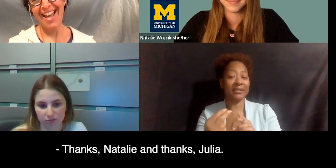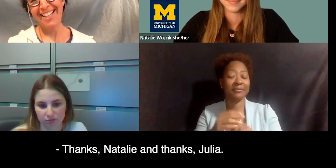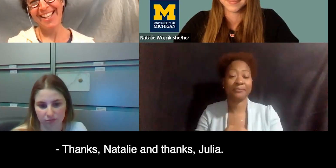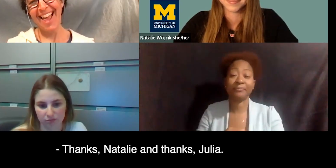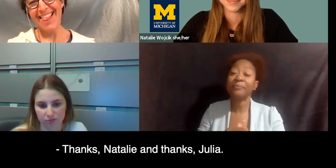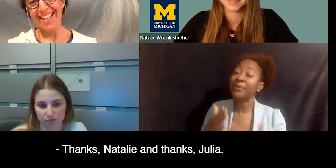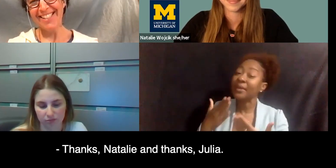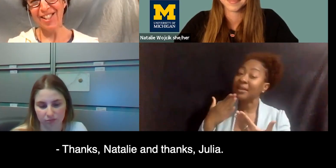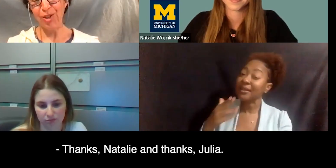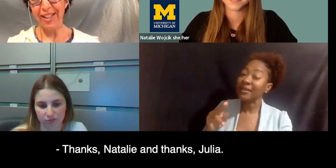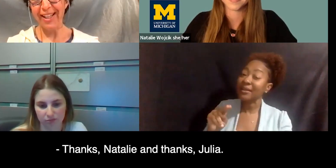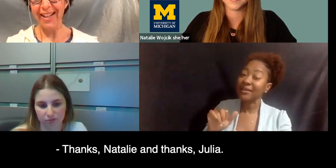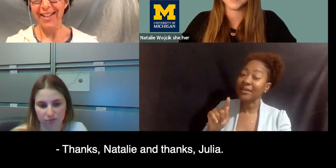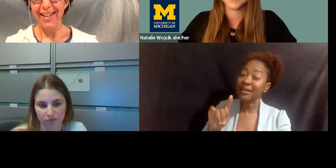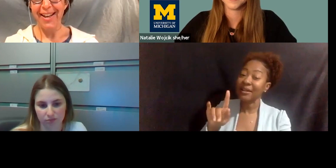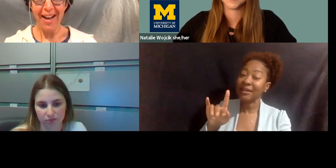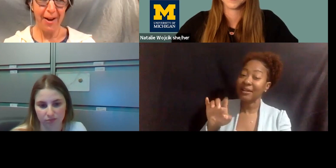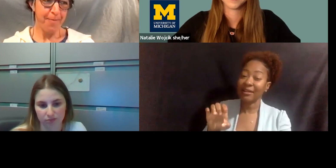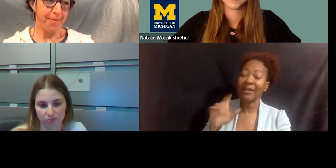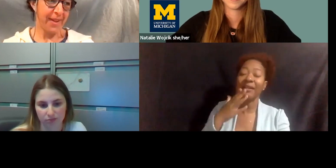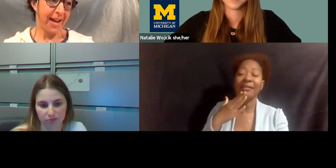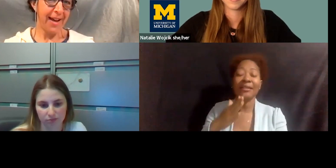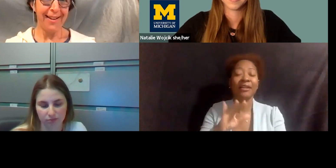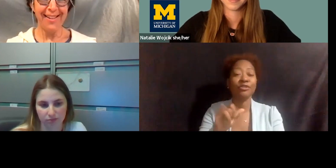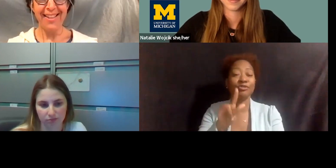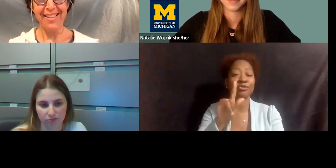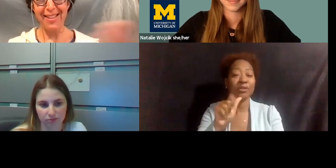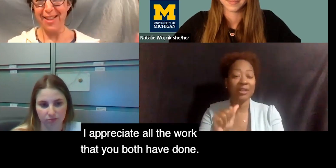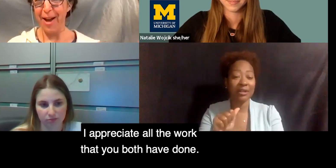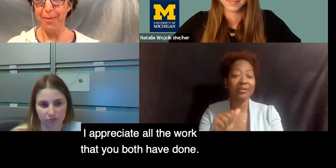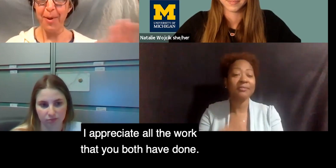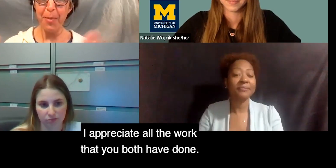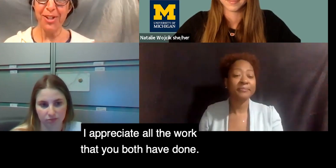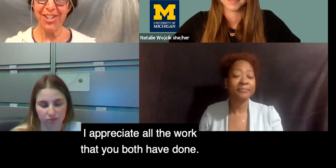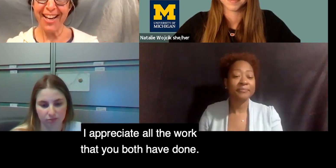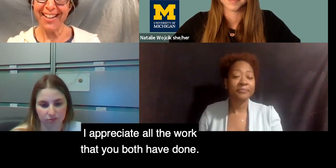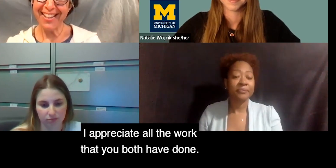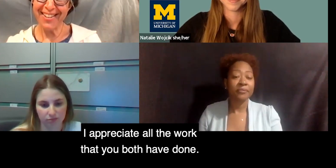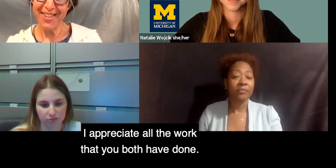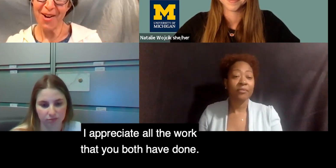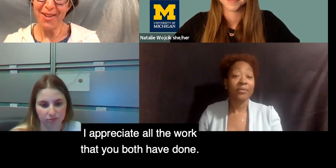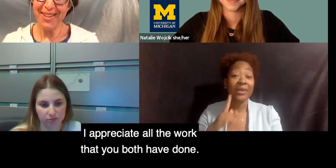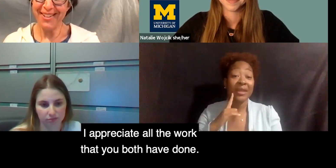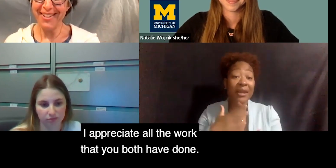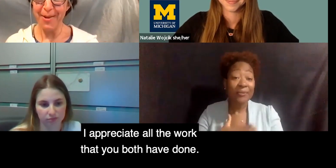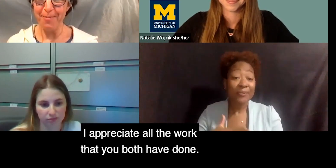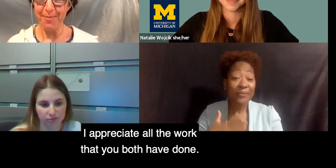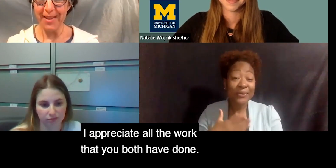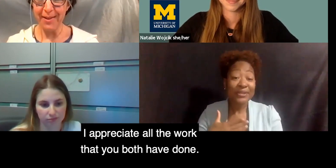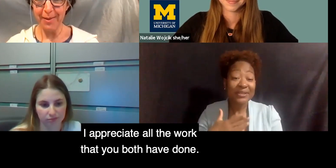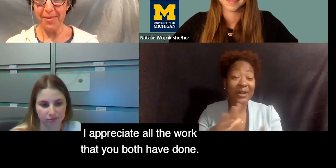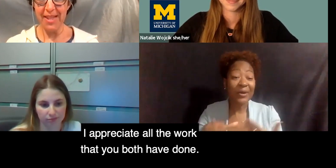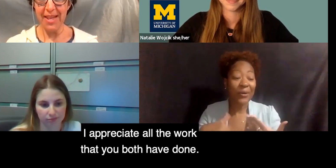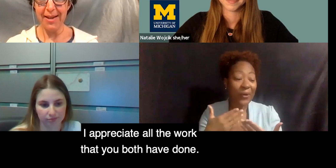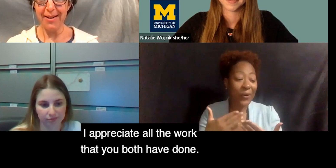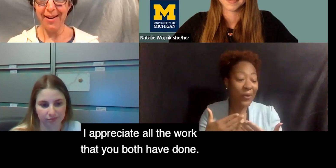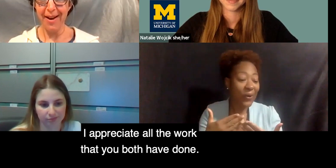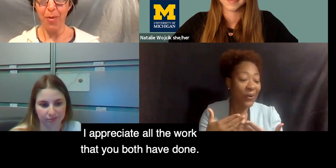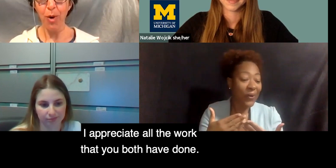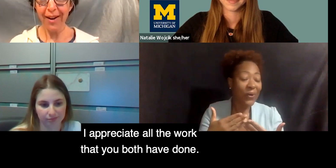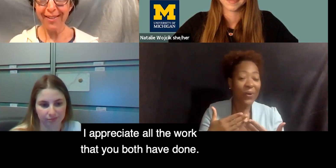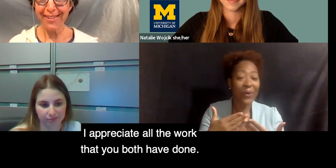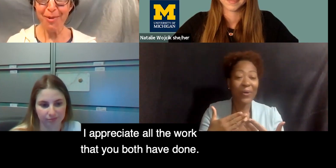Thanks, Natalie, and thanks, Julia. I appreciate all